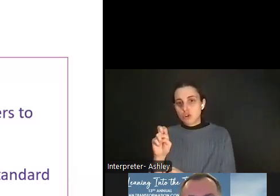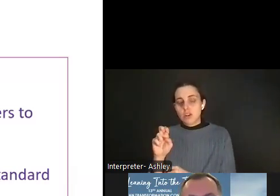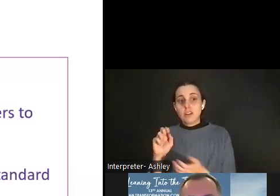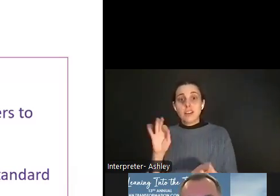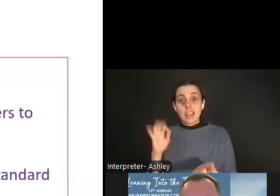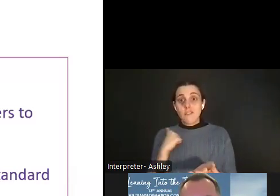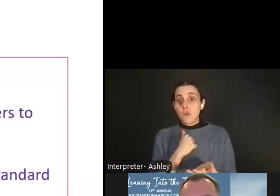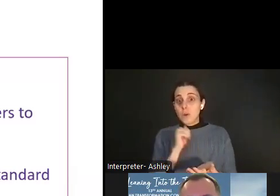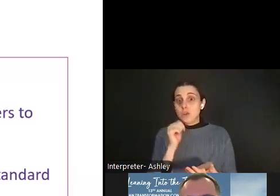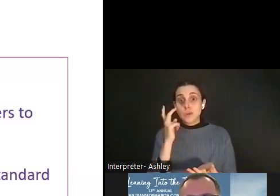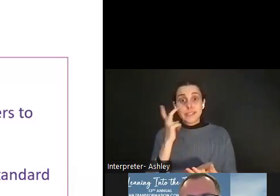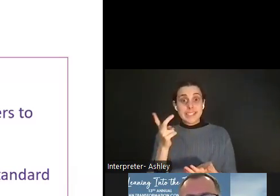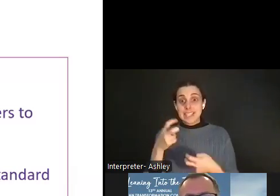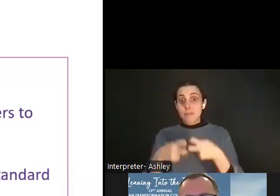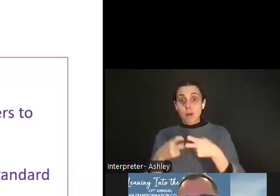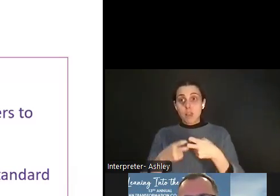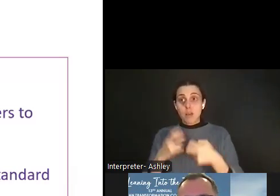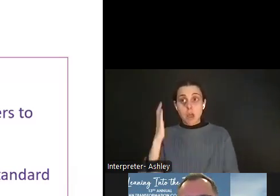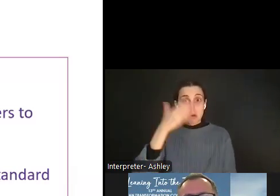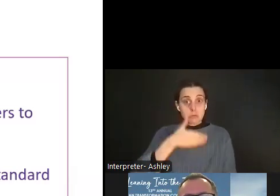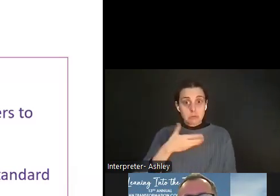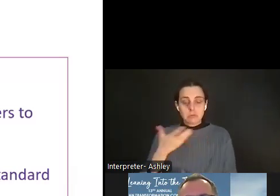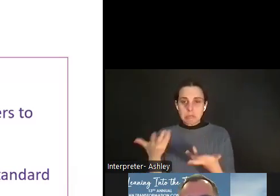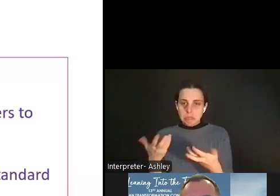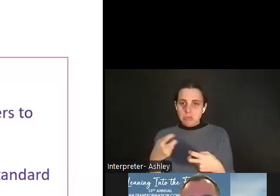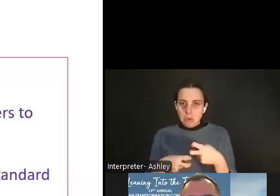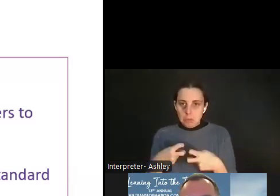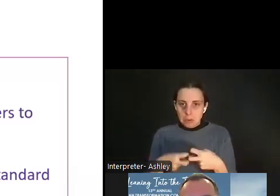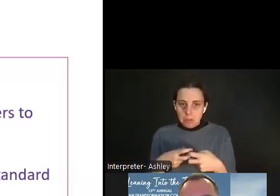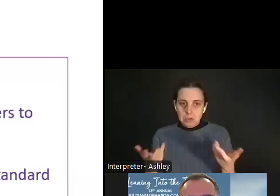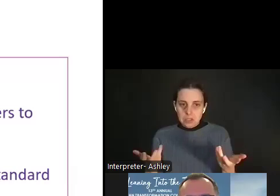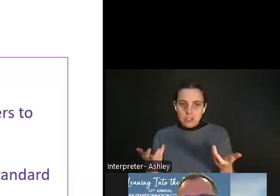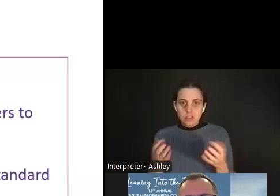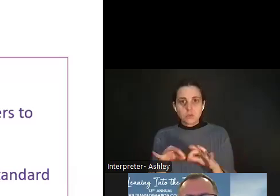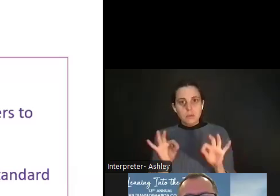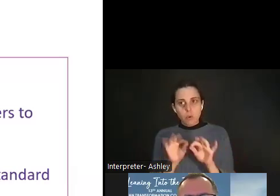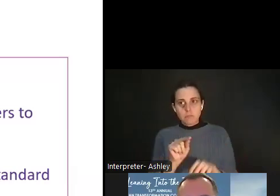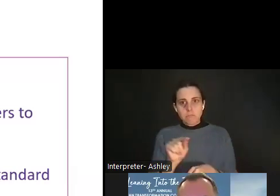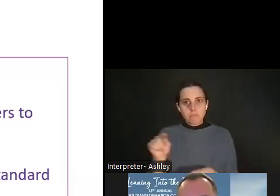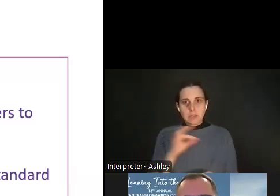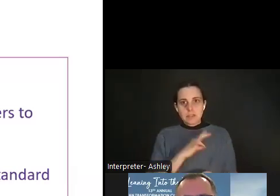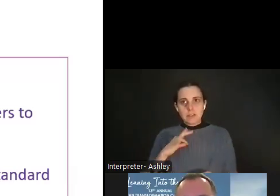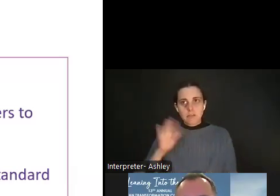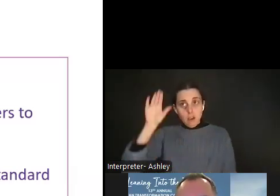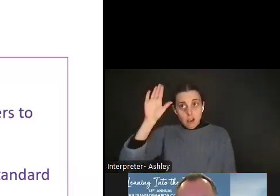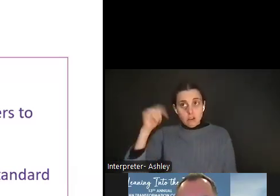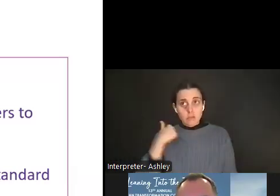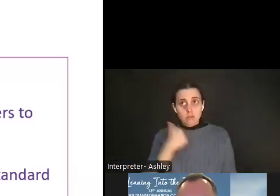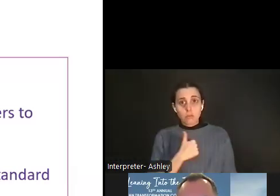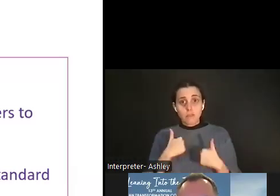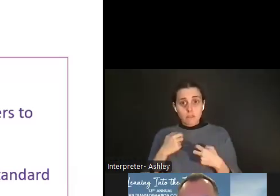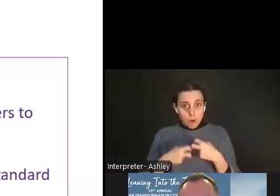real big problem. We want to see the problems. We want to encourage staff to raise their hand and say, we have a problem here, let's stop and fix